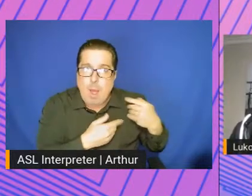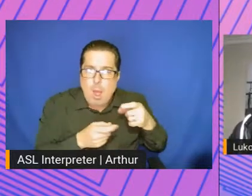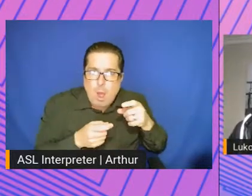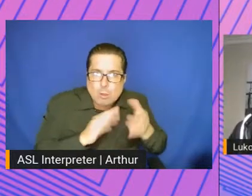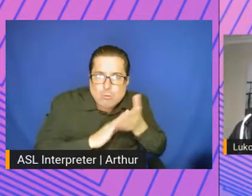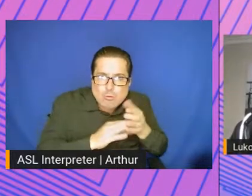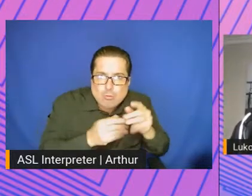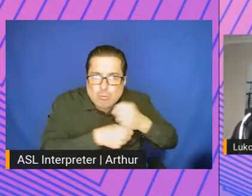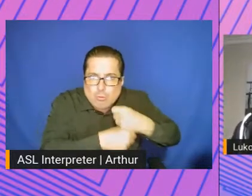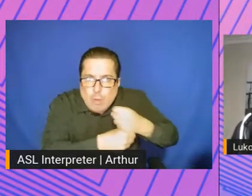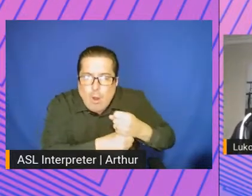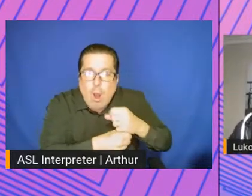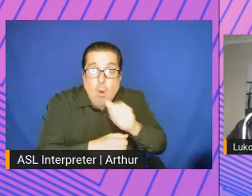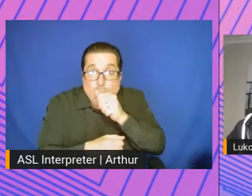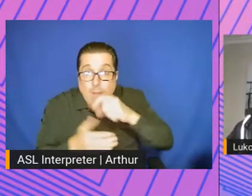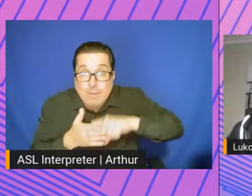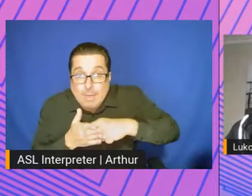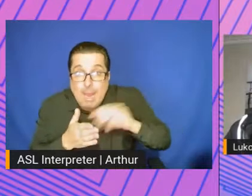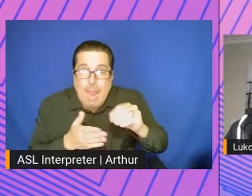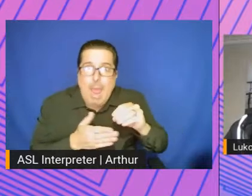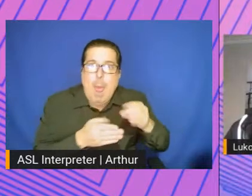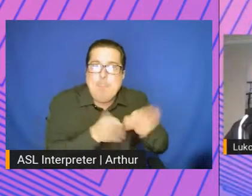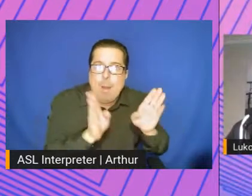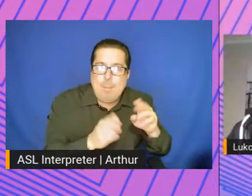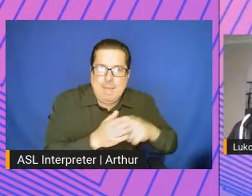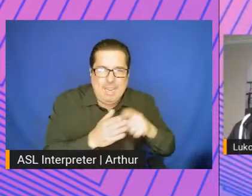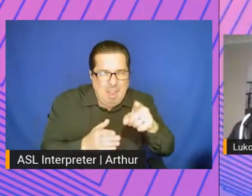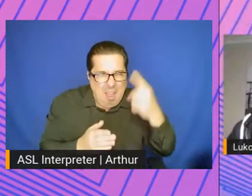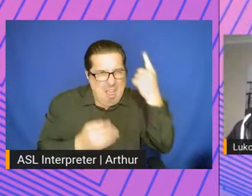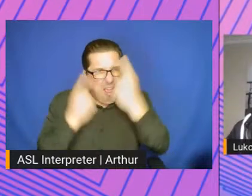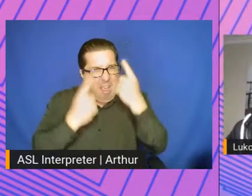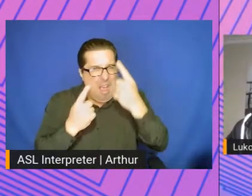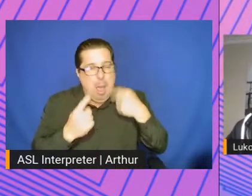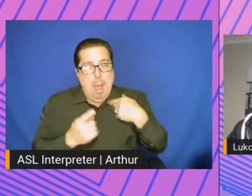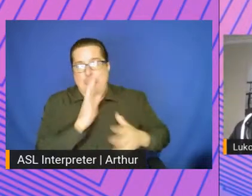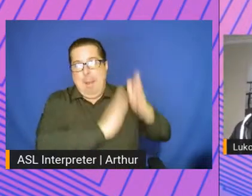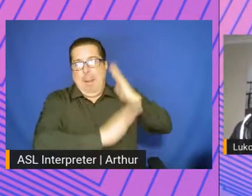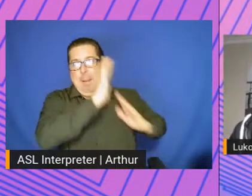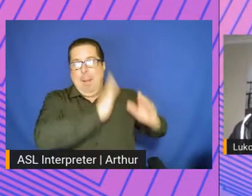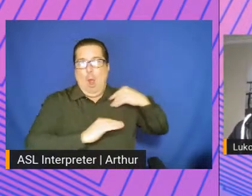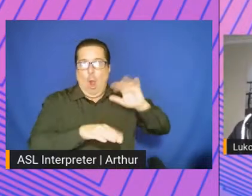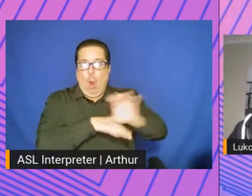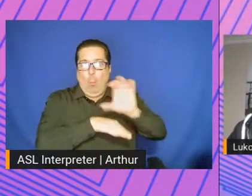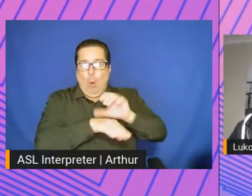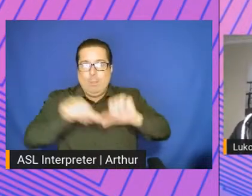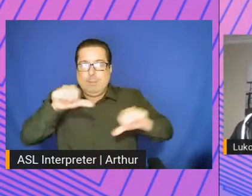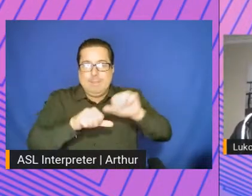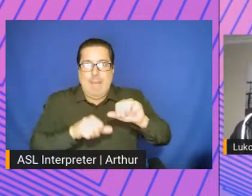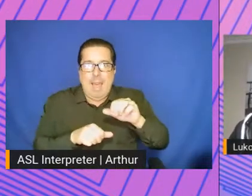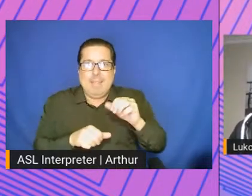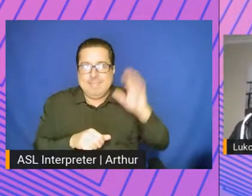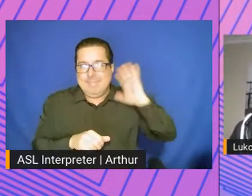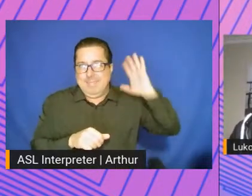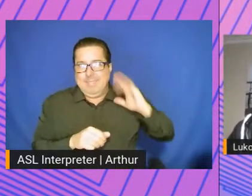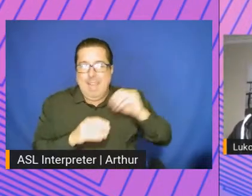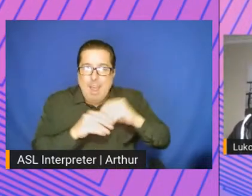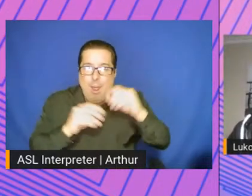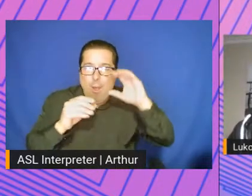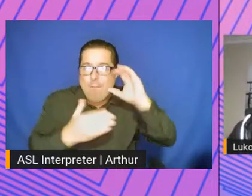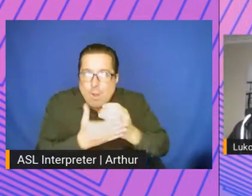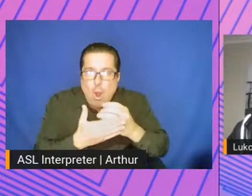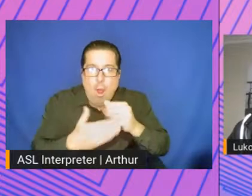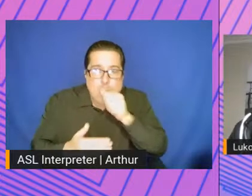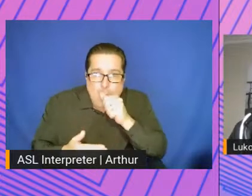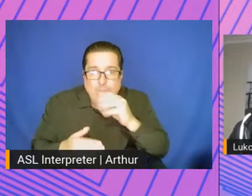public key. So this might be taking some of you back to your computer science days. I know this is something that we covered when we were covering cryptography and dealing with private and public